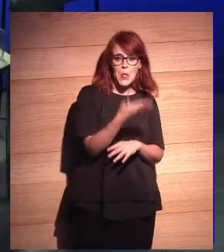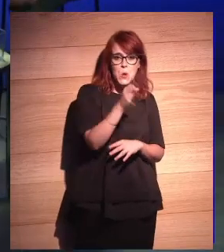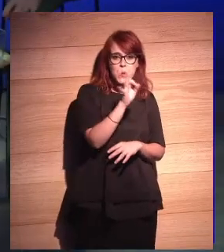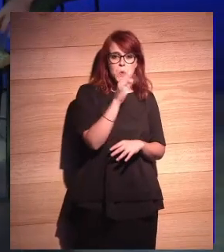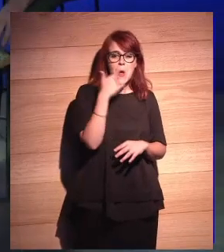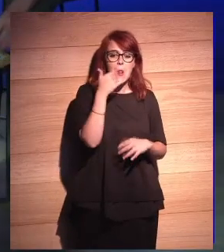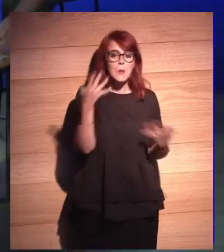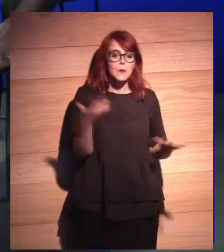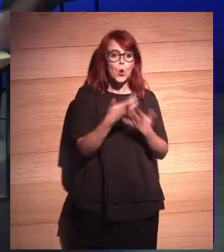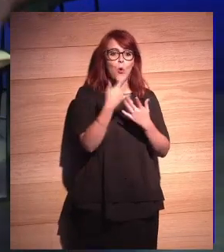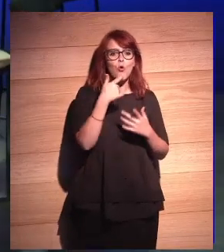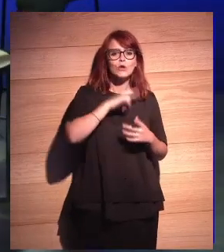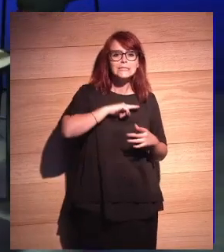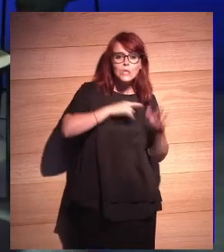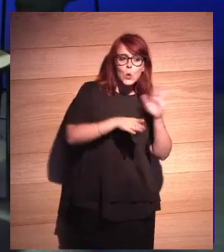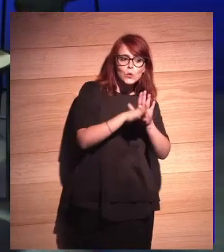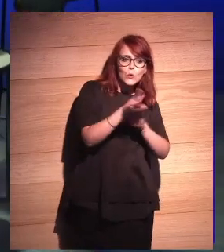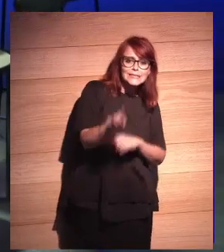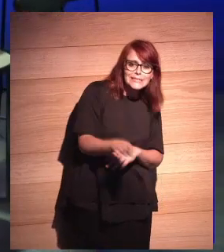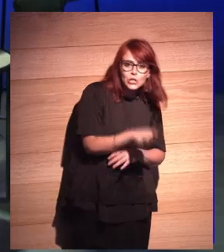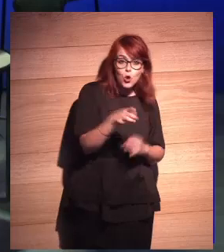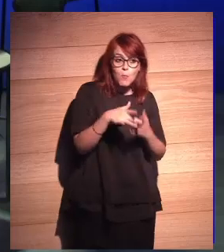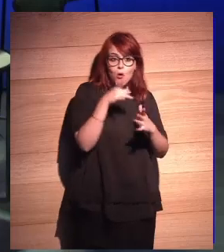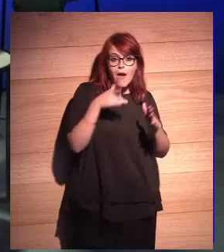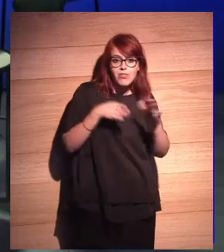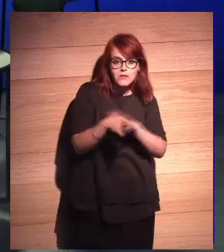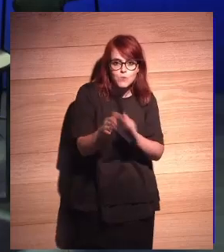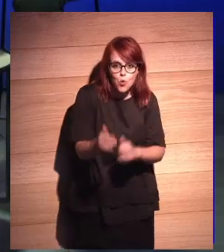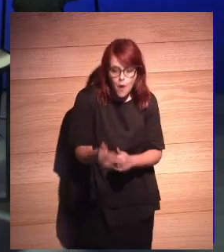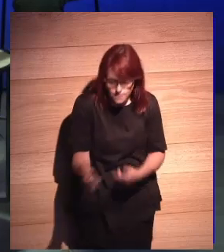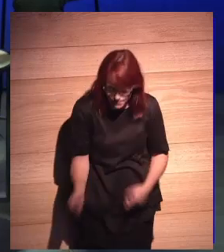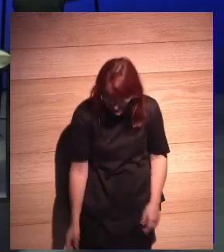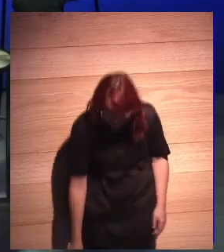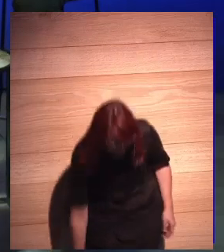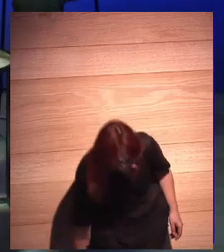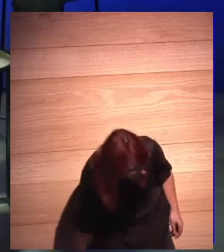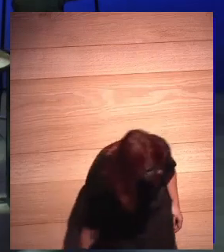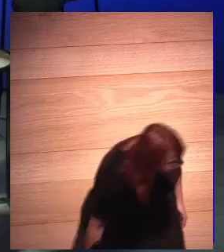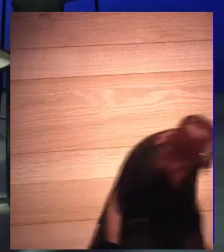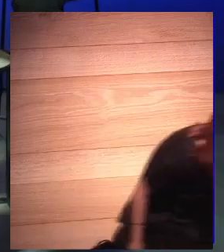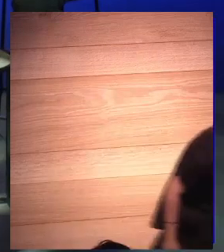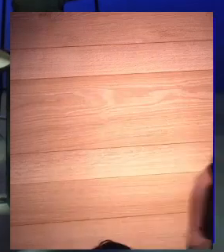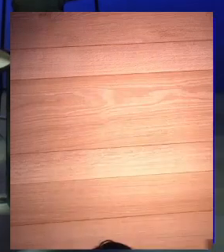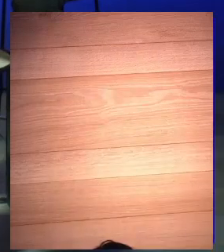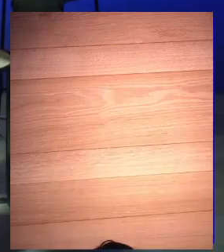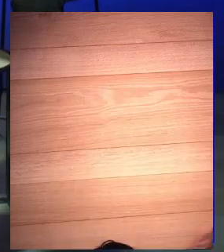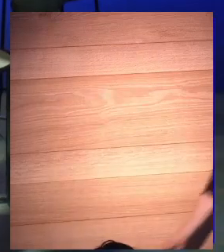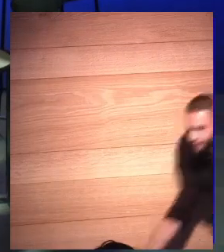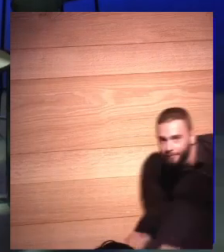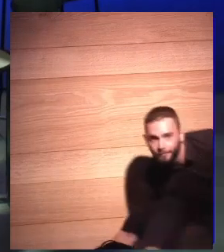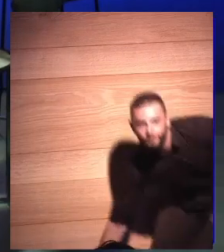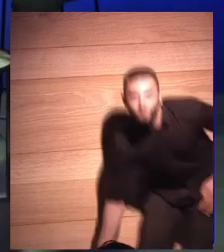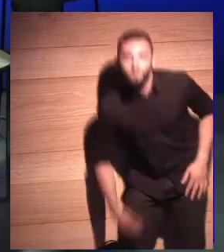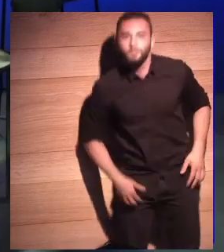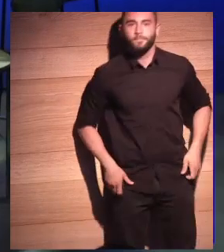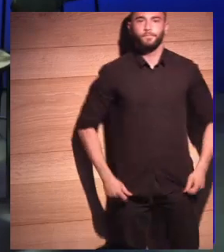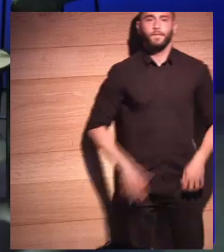might become not obsolete, because it will still make sense, but will be not accessible